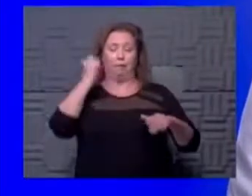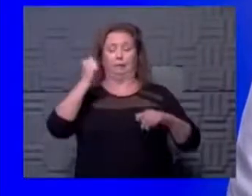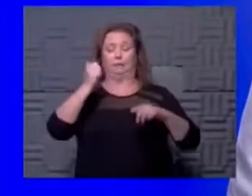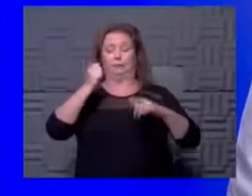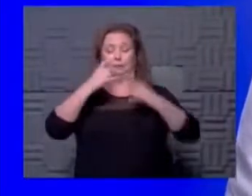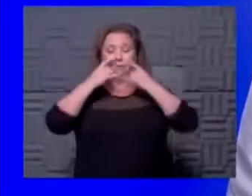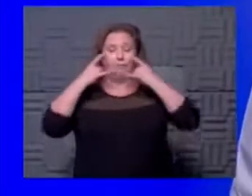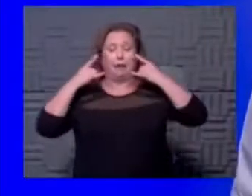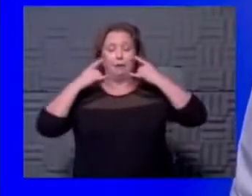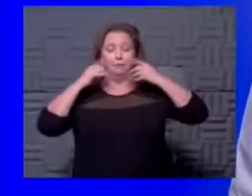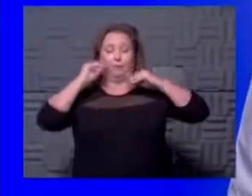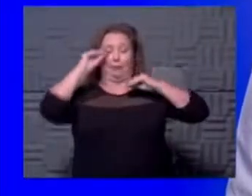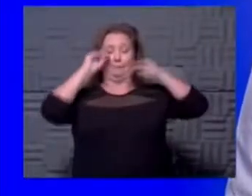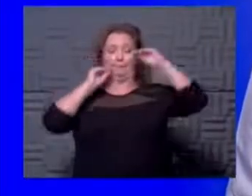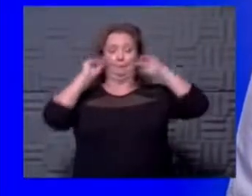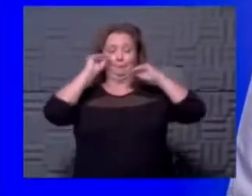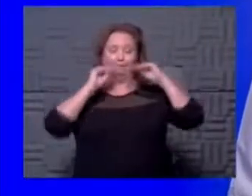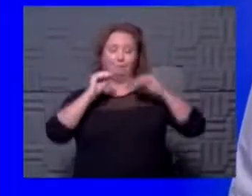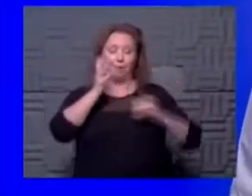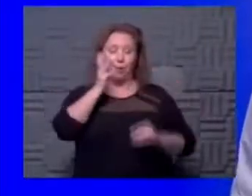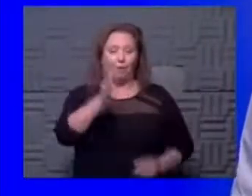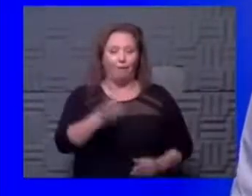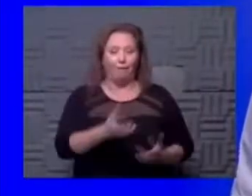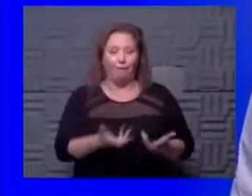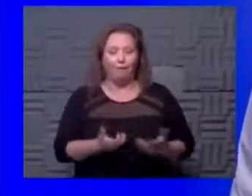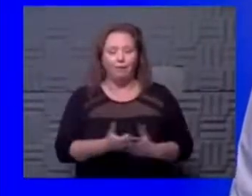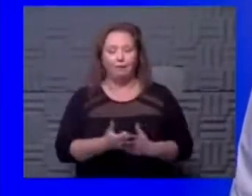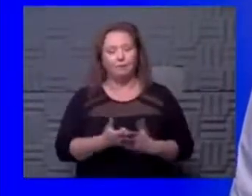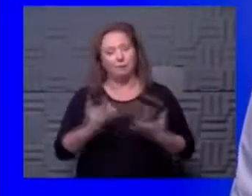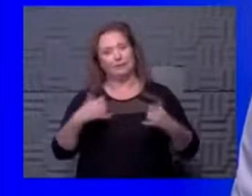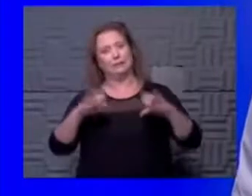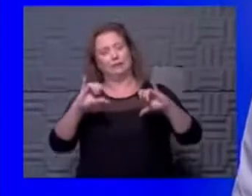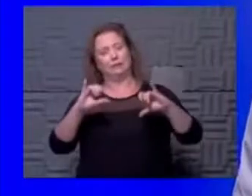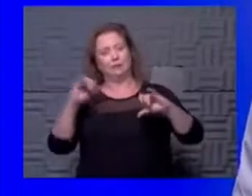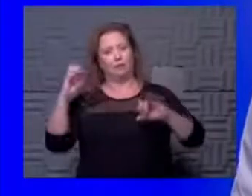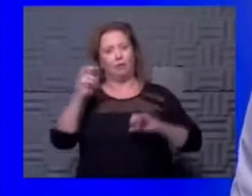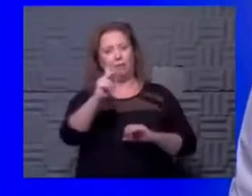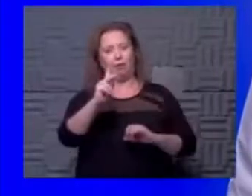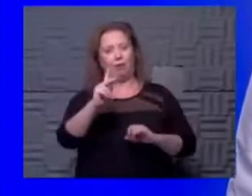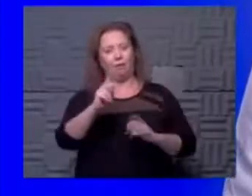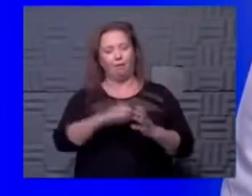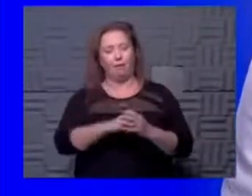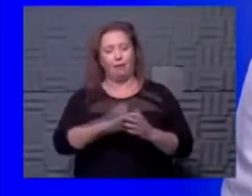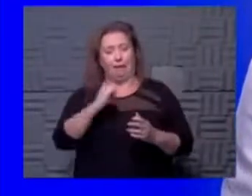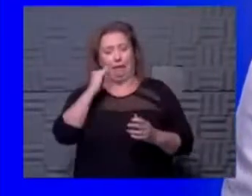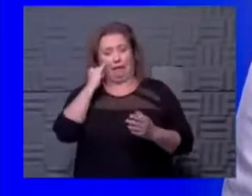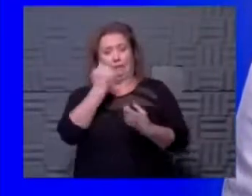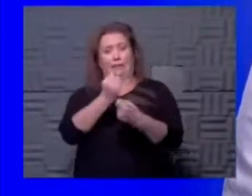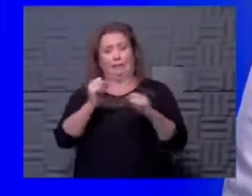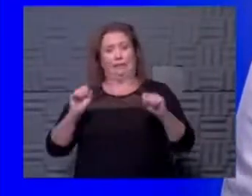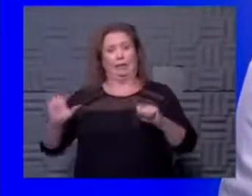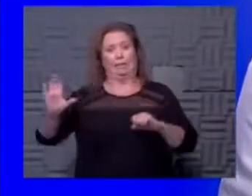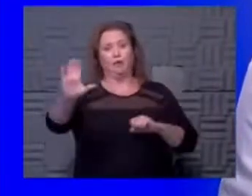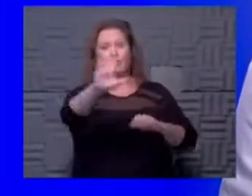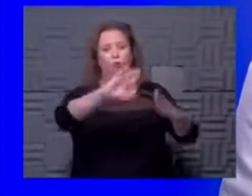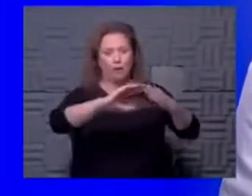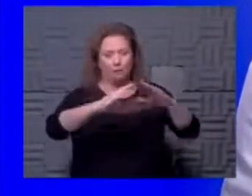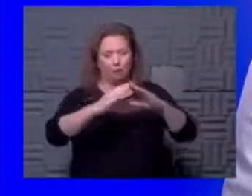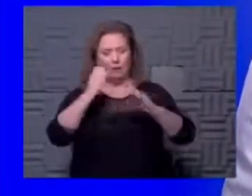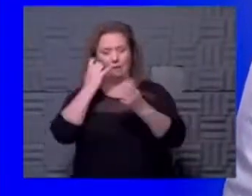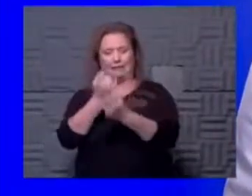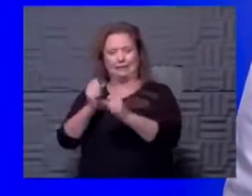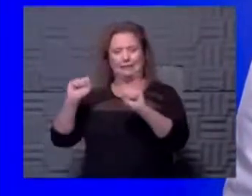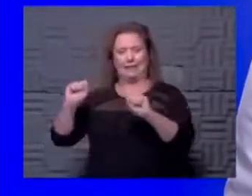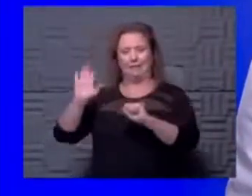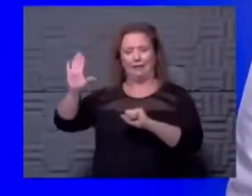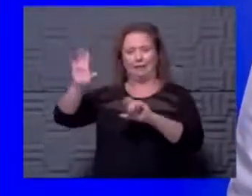they be manipulating it? Probably, but I think they still can go back. If it's safe in your community, if it's safe in